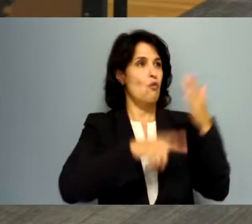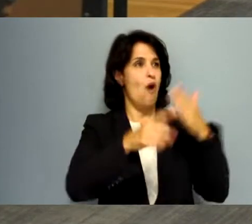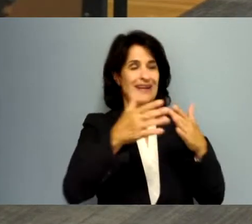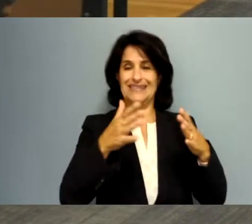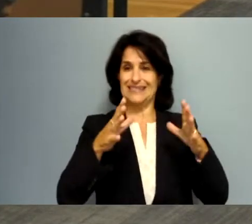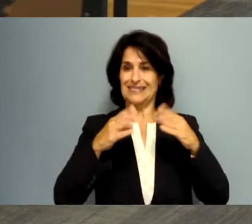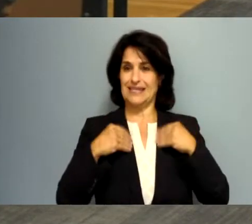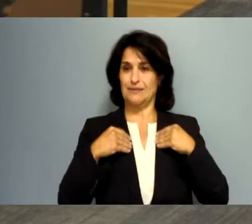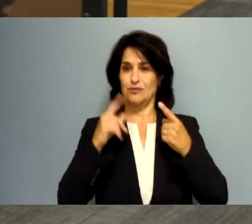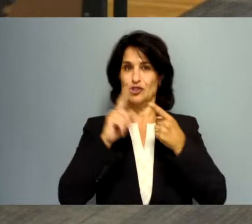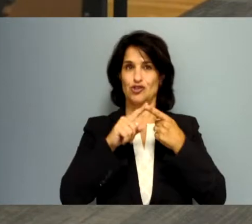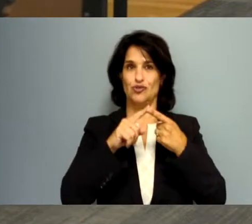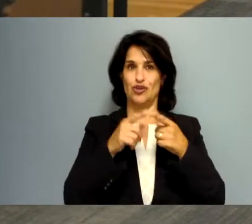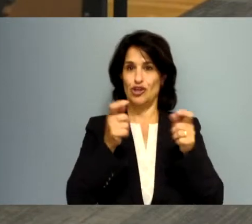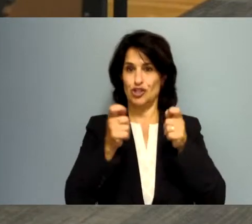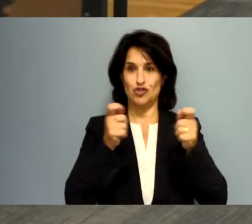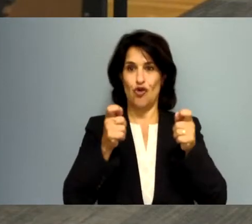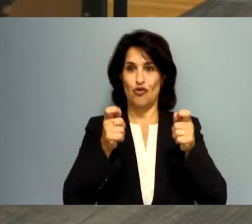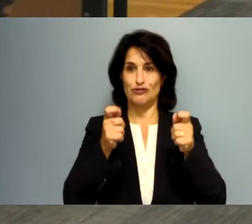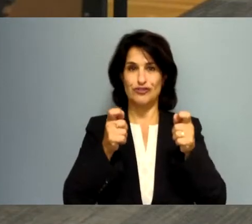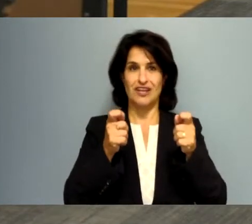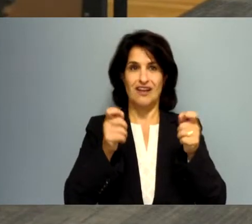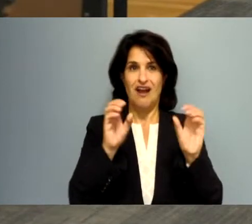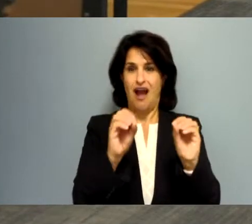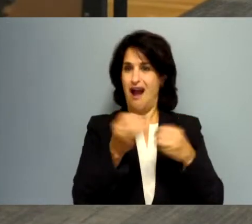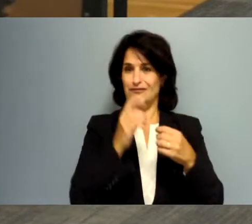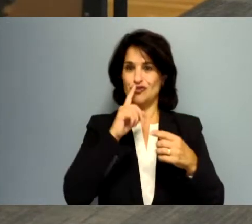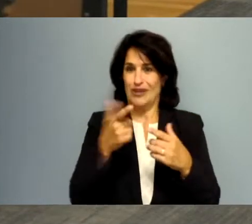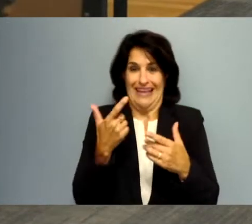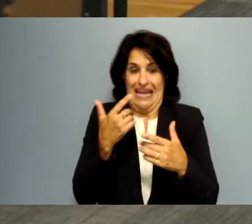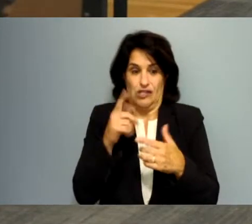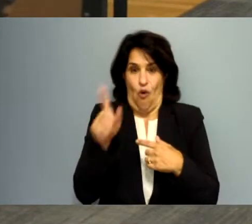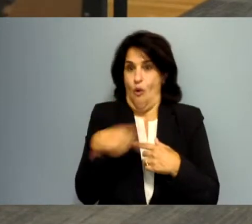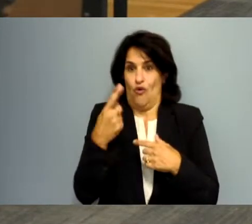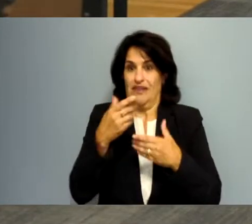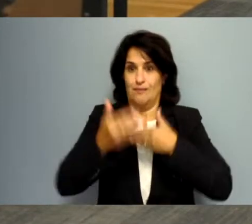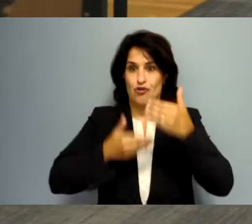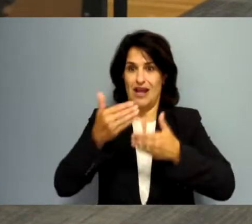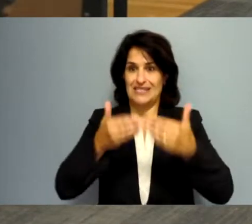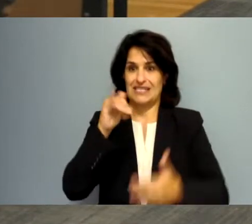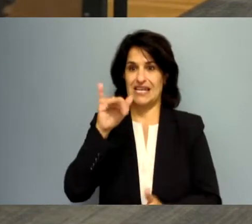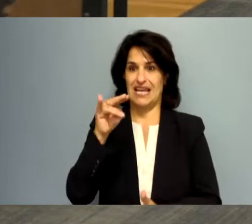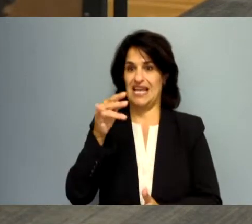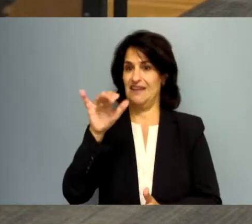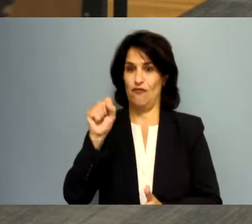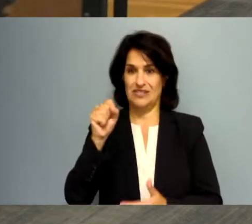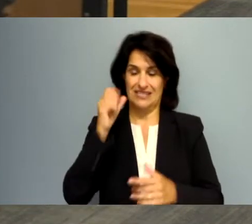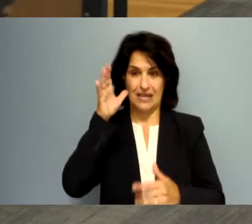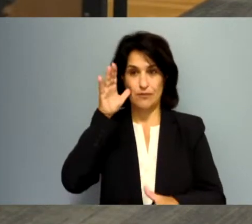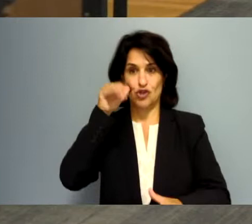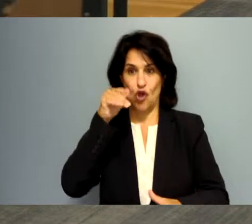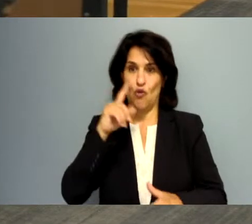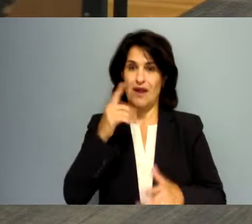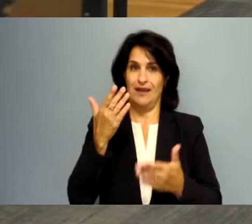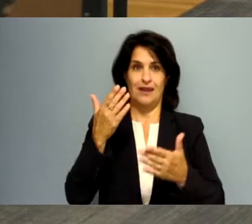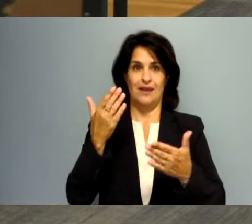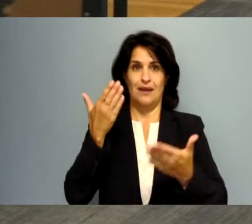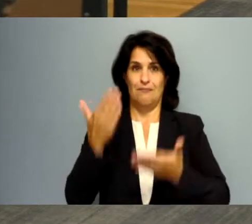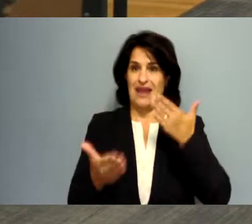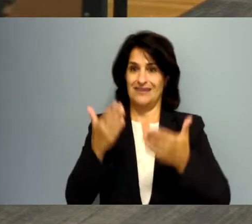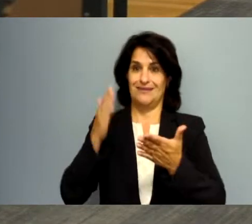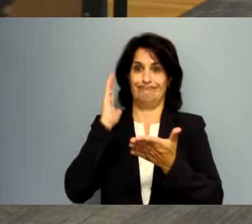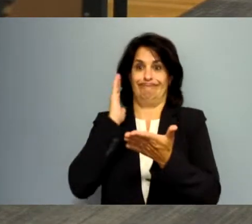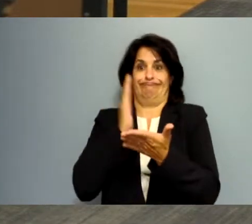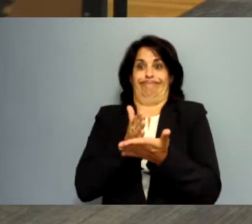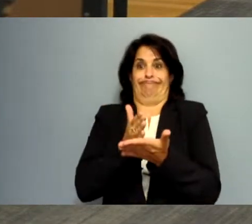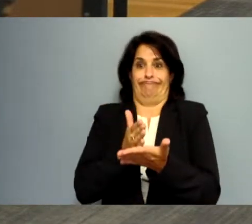processing invoices that's been slow and has basically halted us getting invoices out the door in